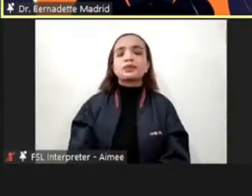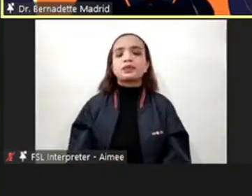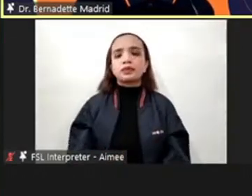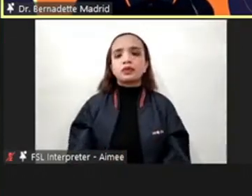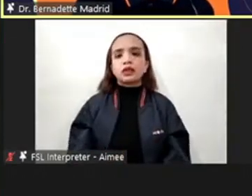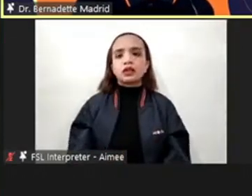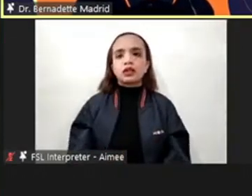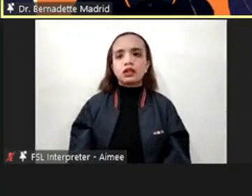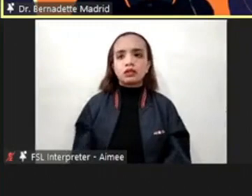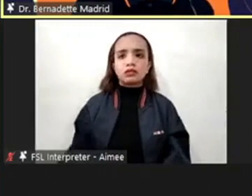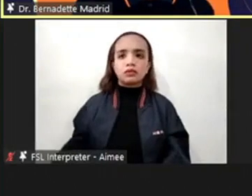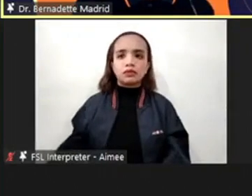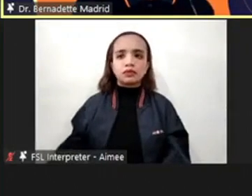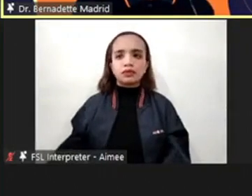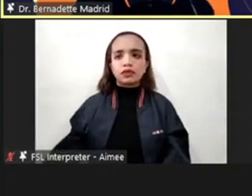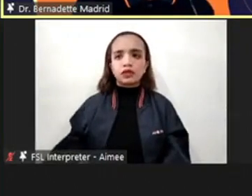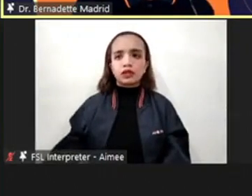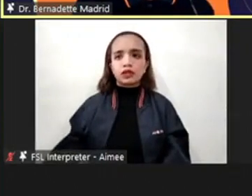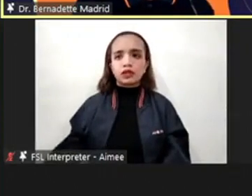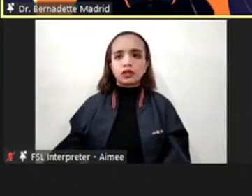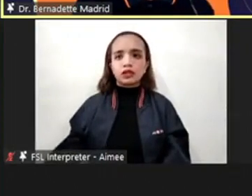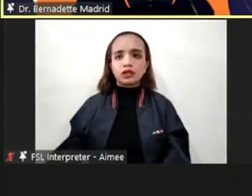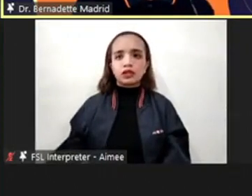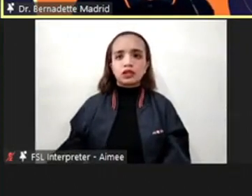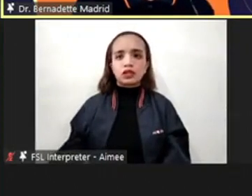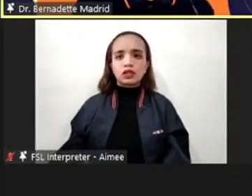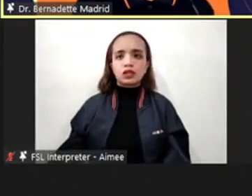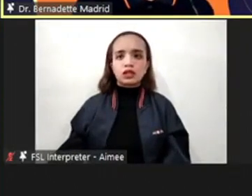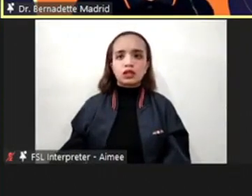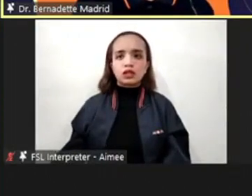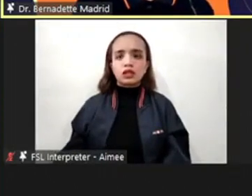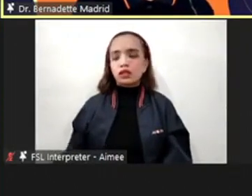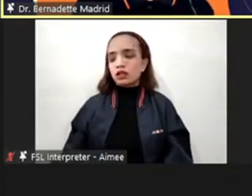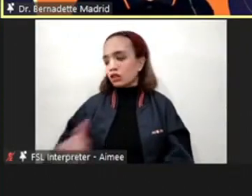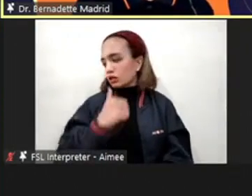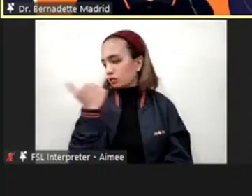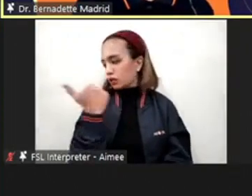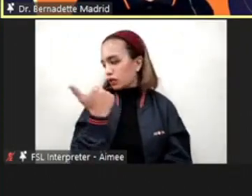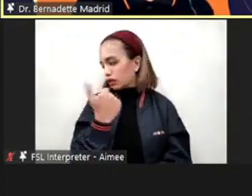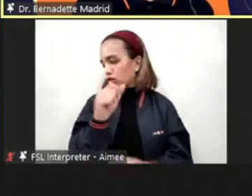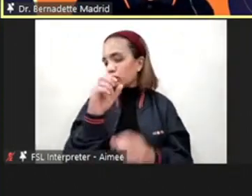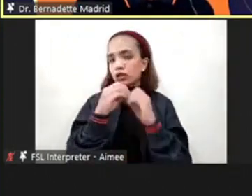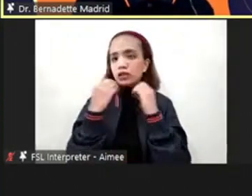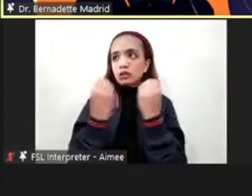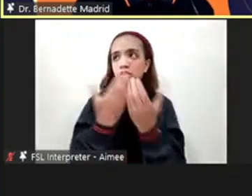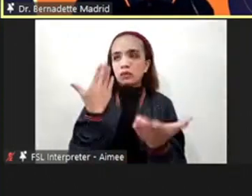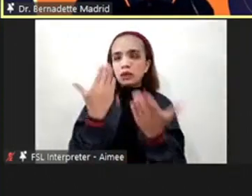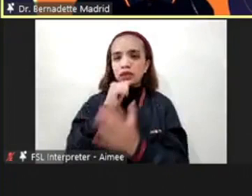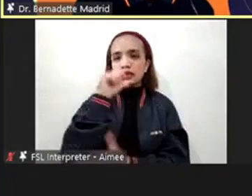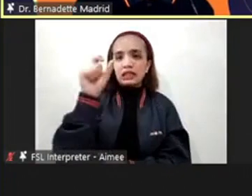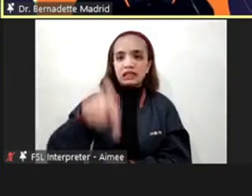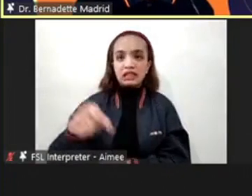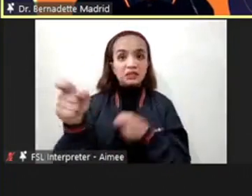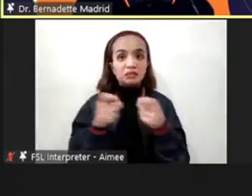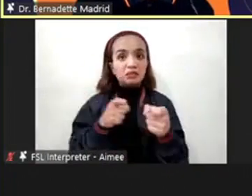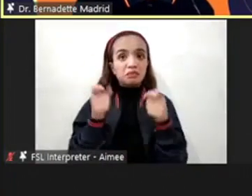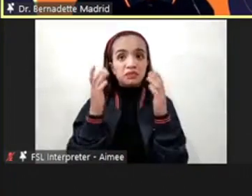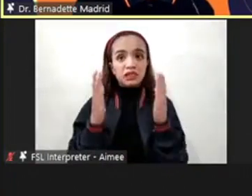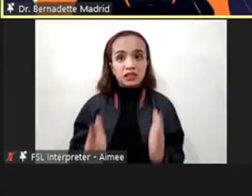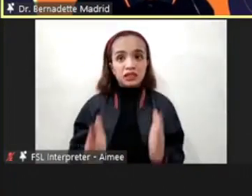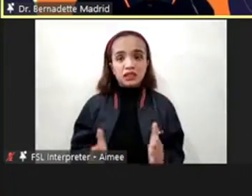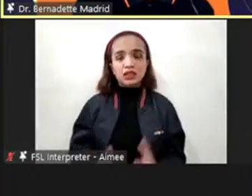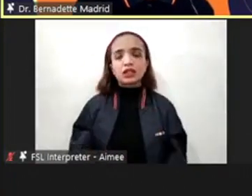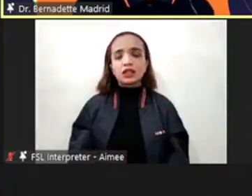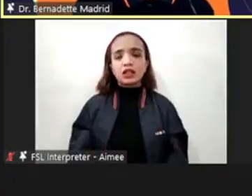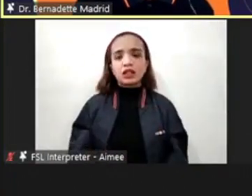In fact, in some organizations, they found na baka hindi na kailangan ng manager because of the way